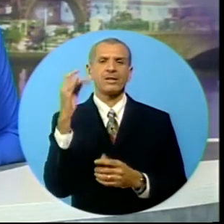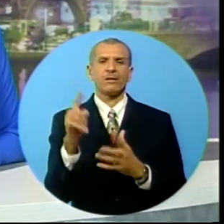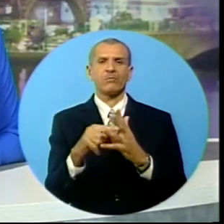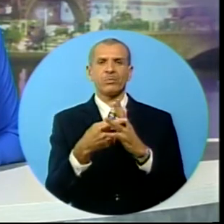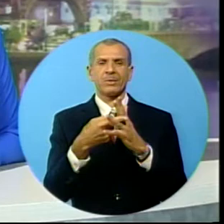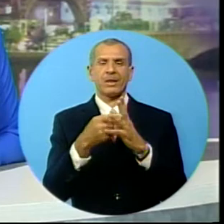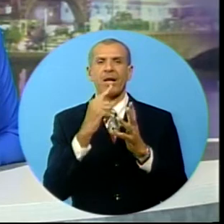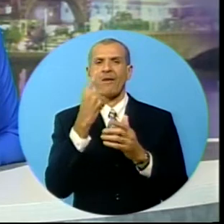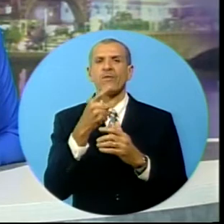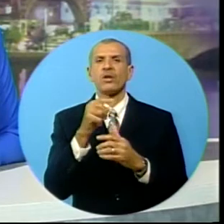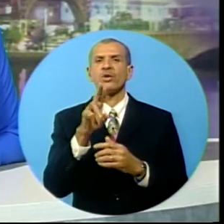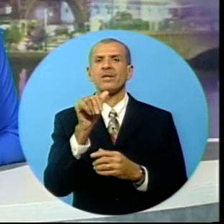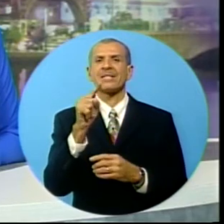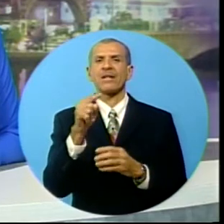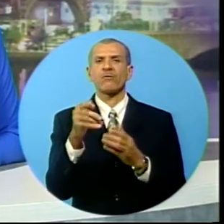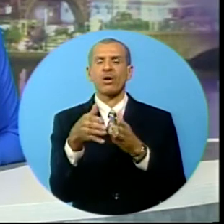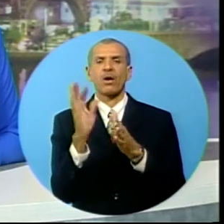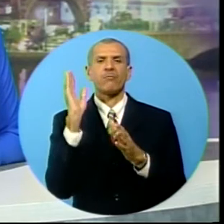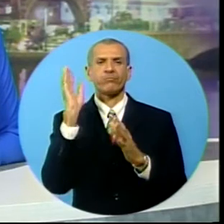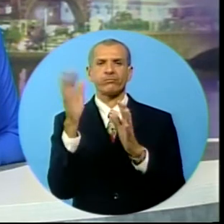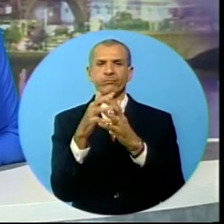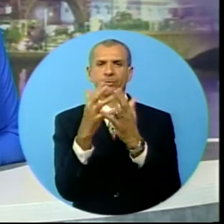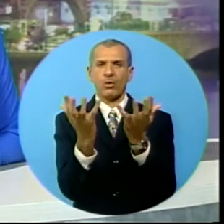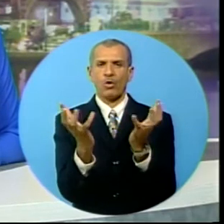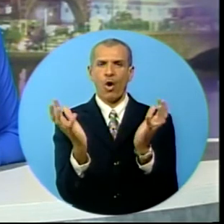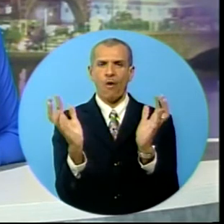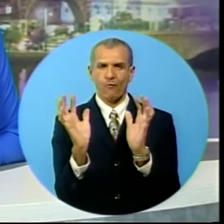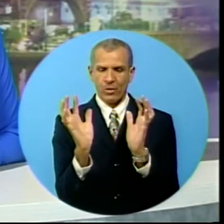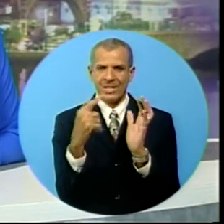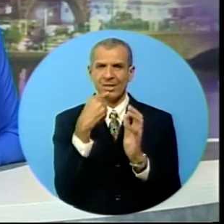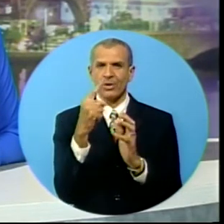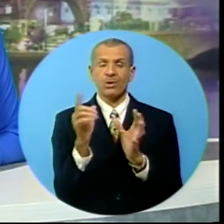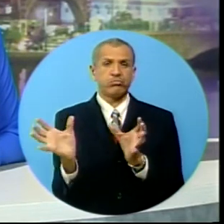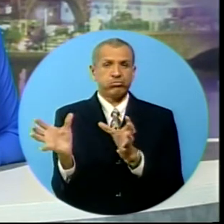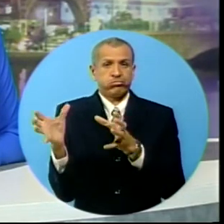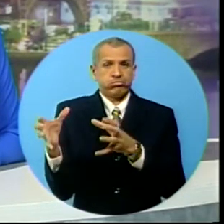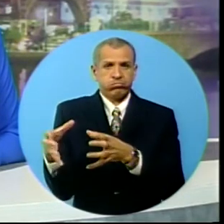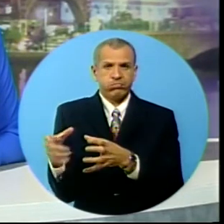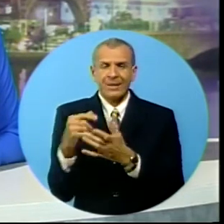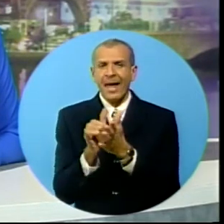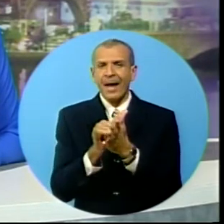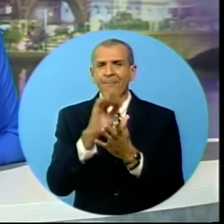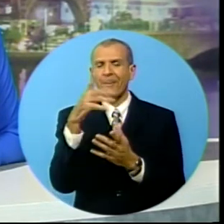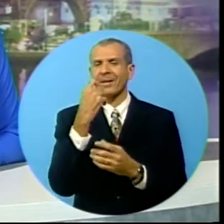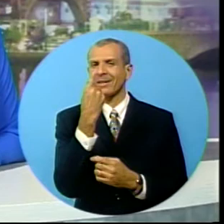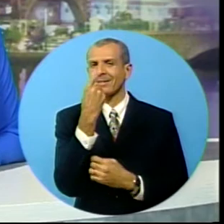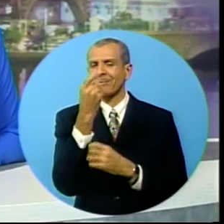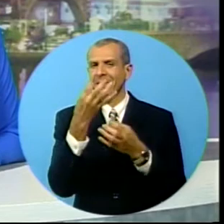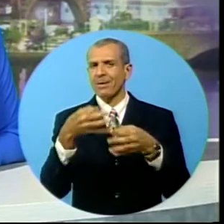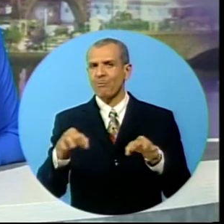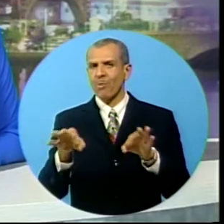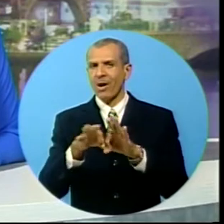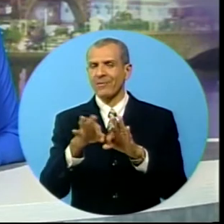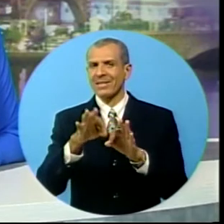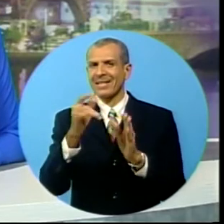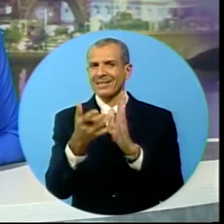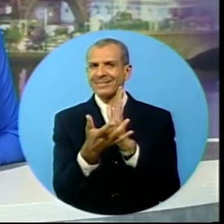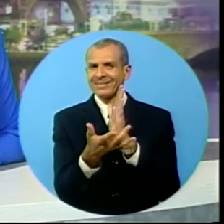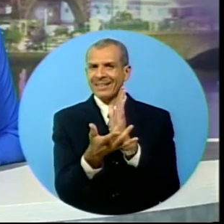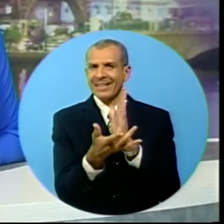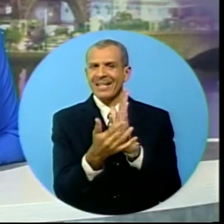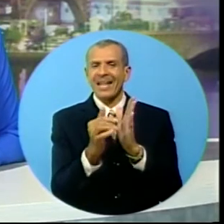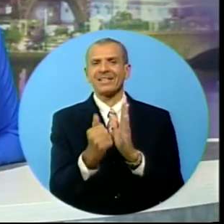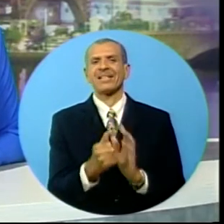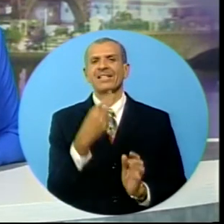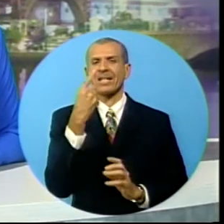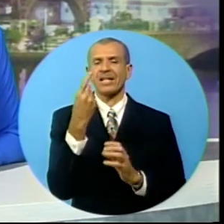38th session UNESCO General Conference. Ms. Chandler told the world body that Barbados also recognizes the importance science, technology and